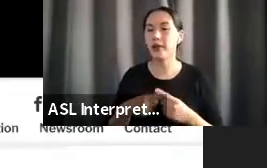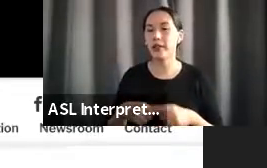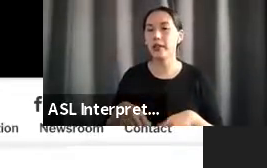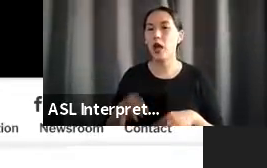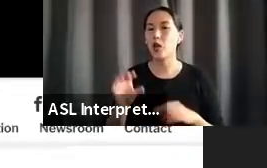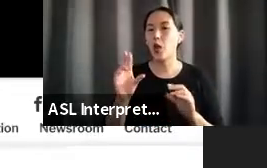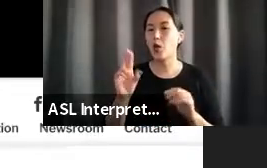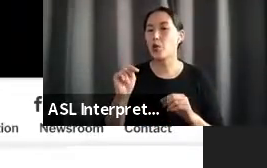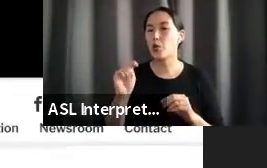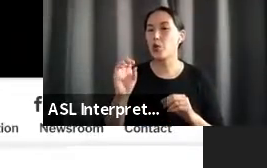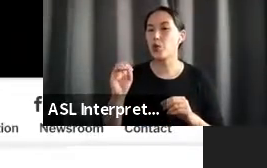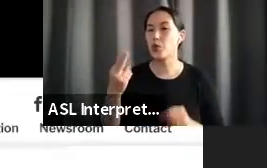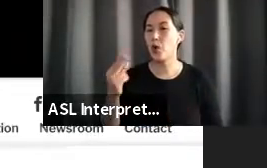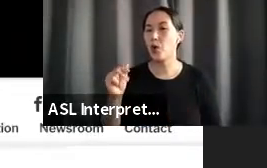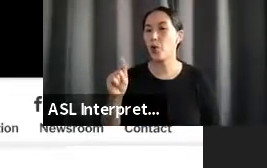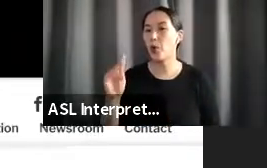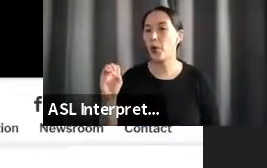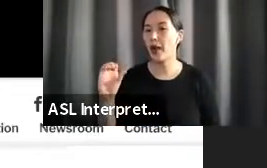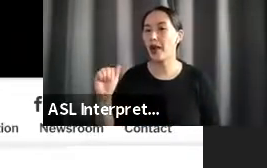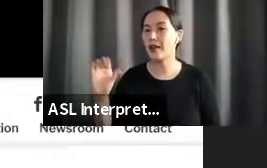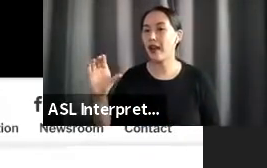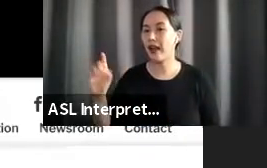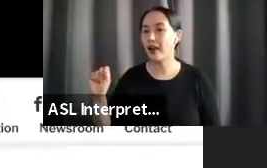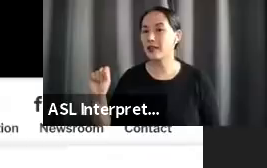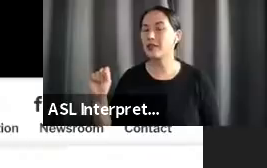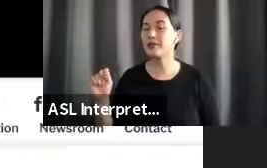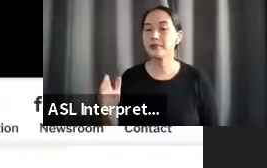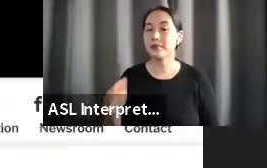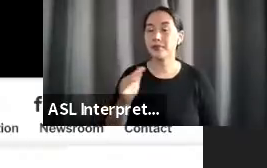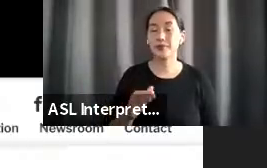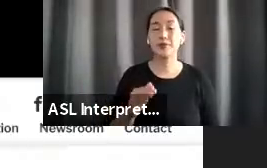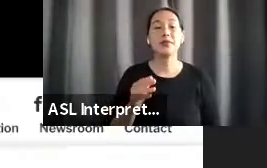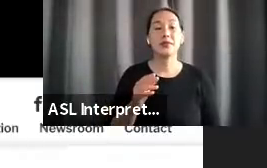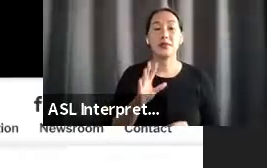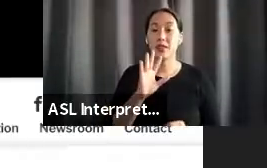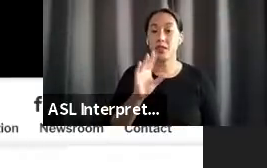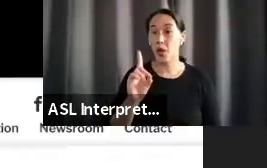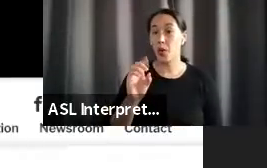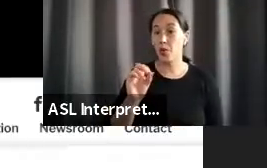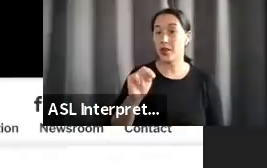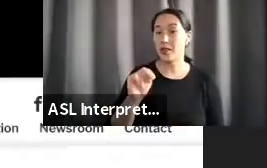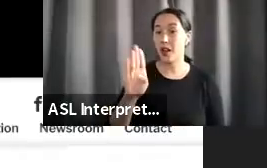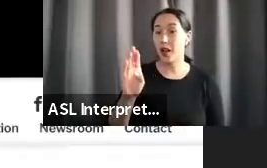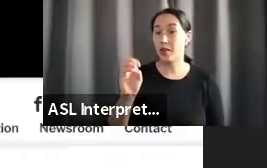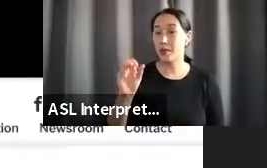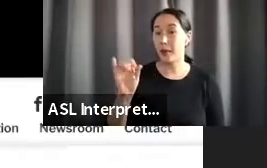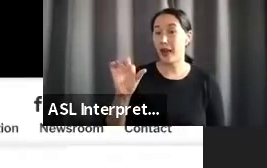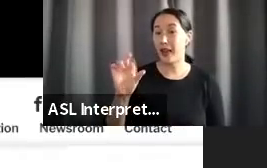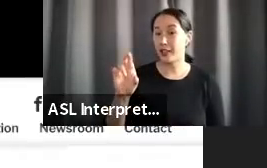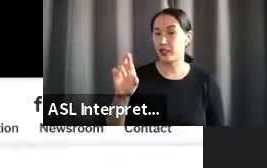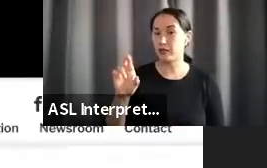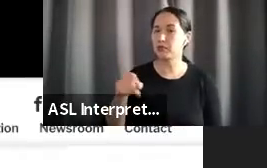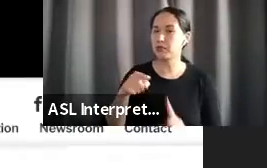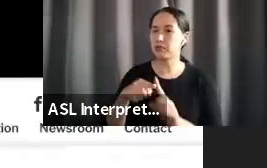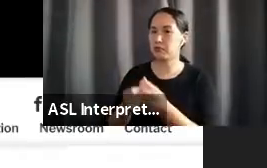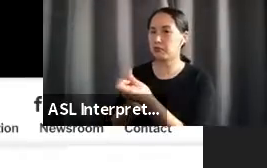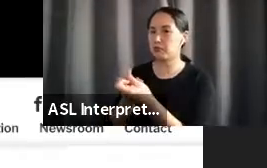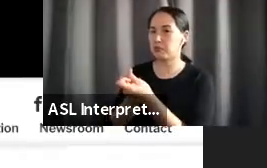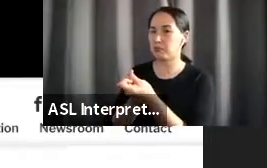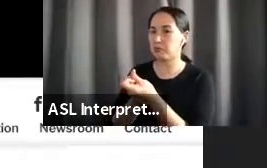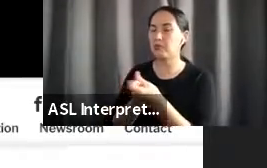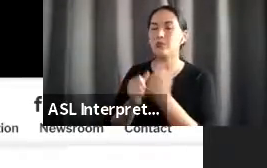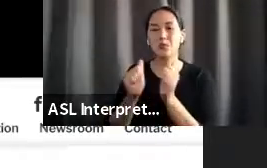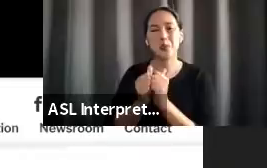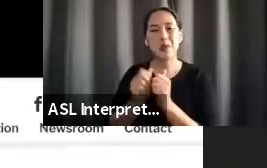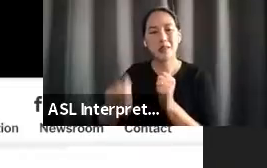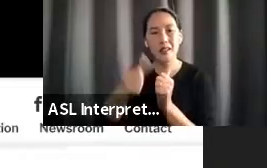Hate Act, right? And this was something that Don Beyer, a co-sponsor, right, with some